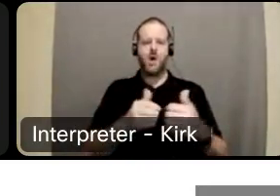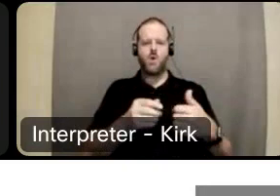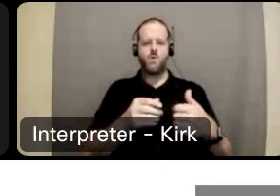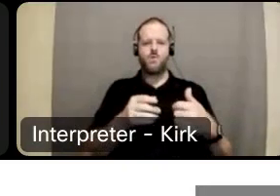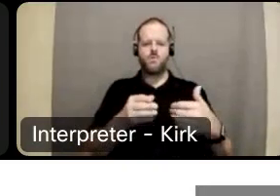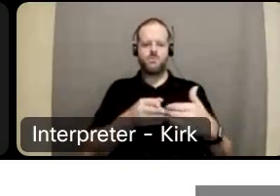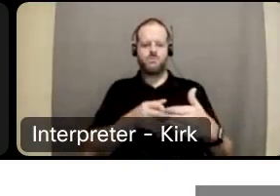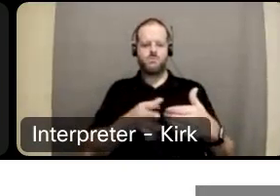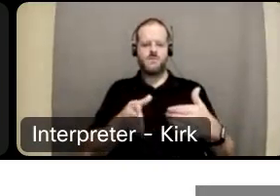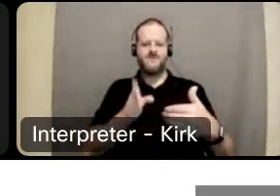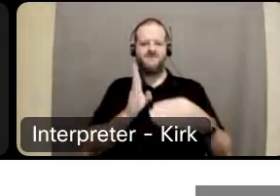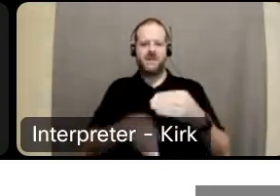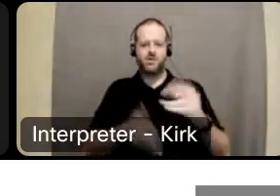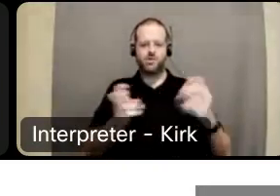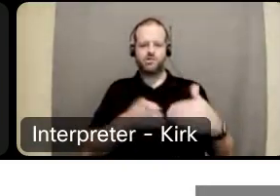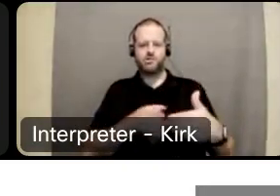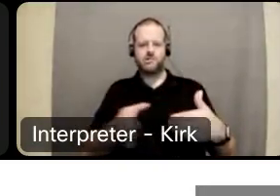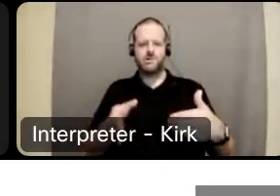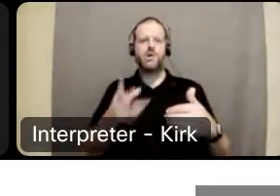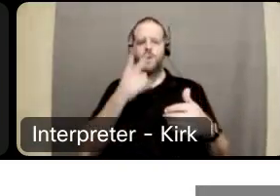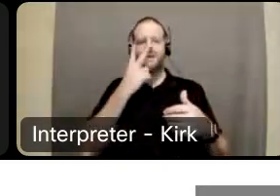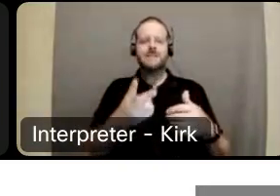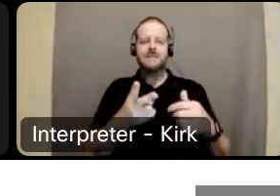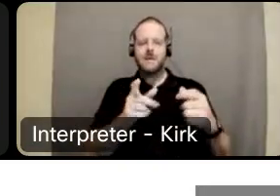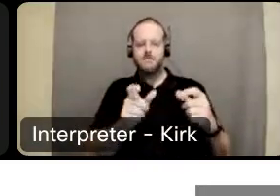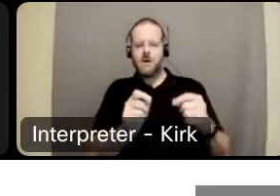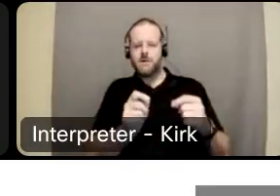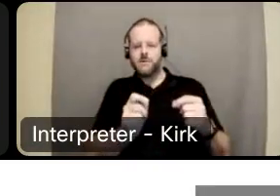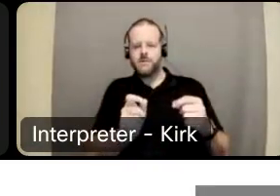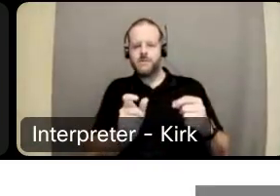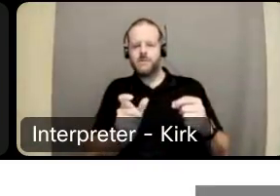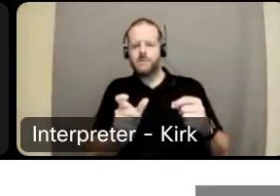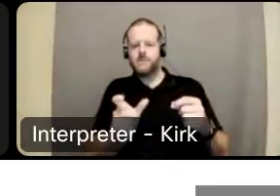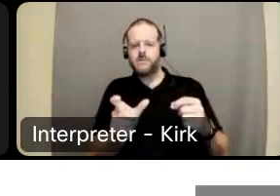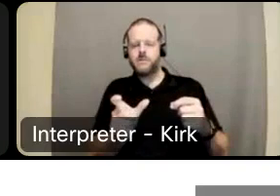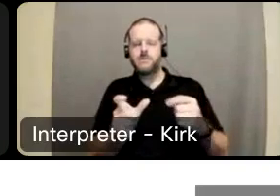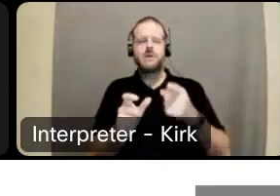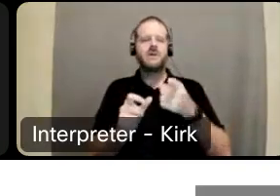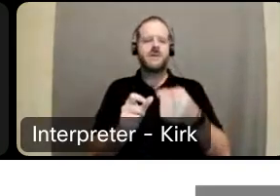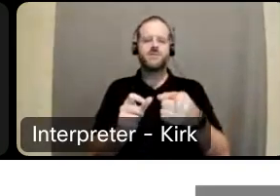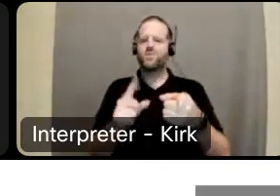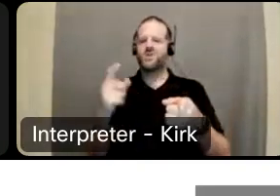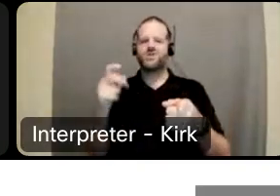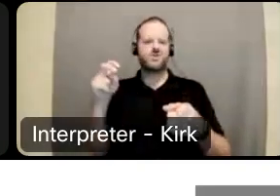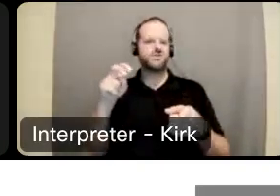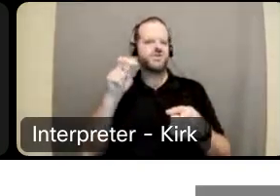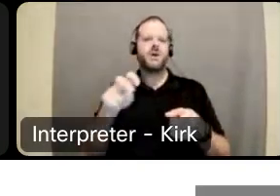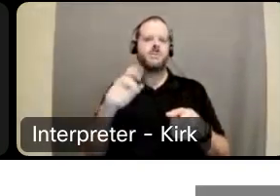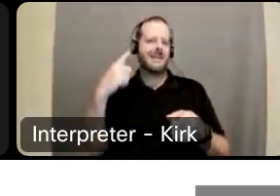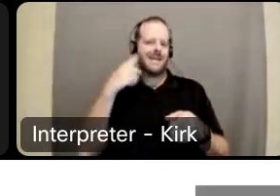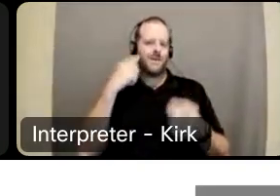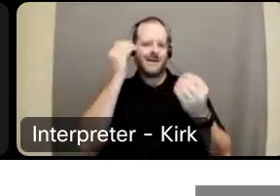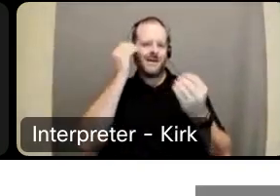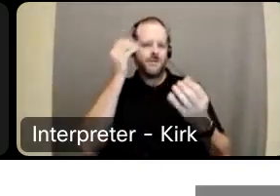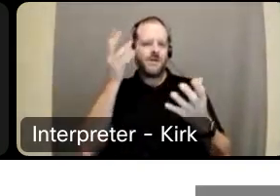the student. You can also sort of visually see it by section here too. Okay, so this is one where we just jumped right to the hearing info and